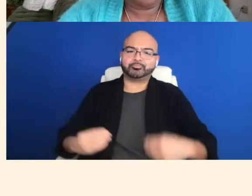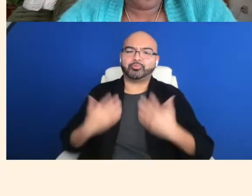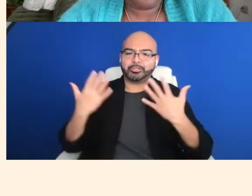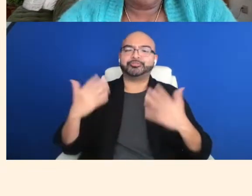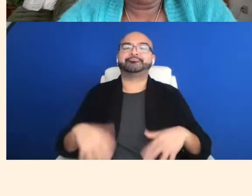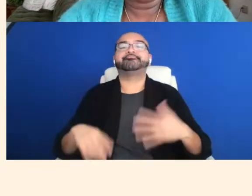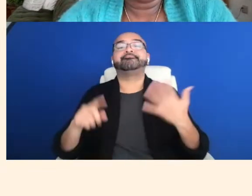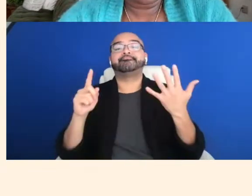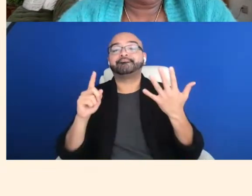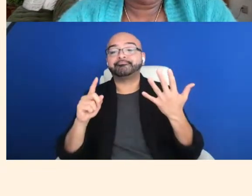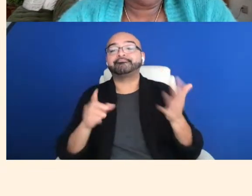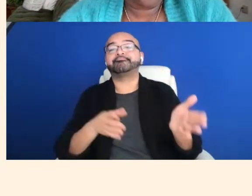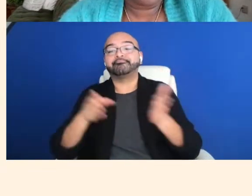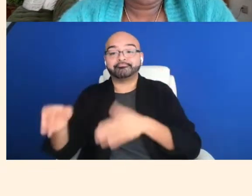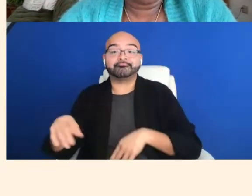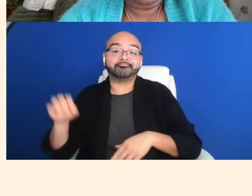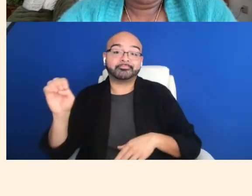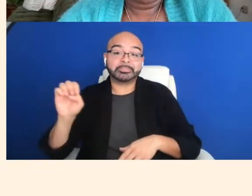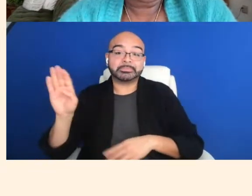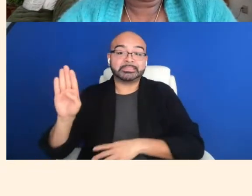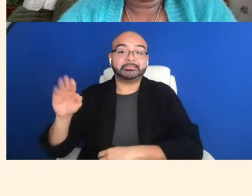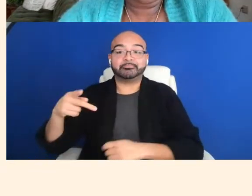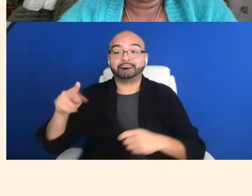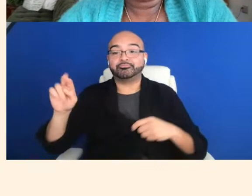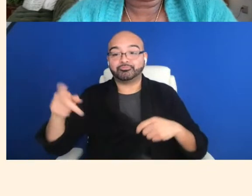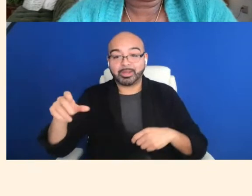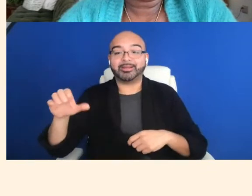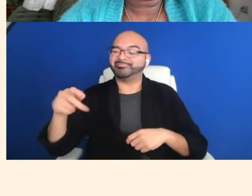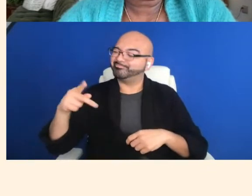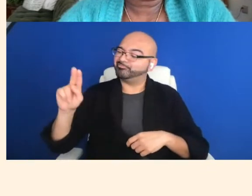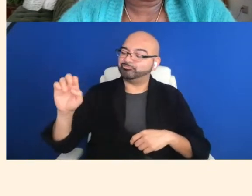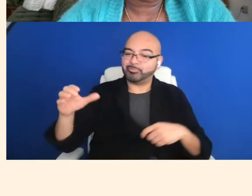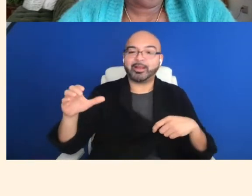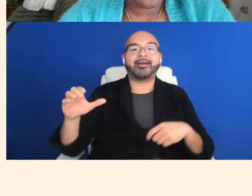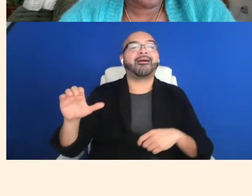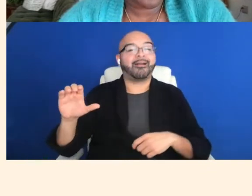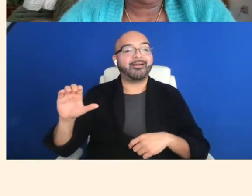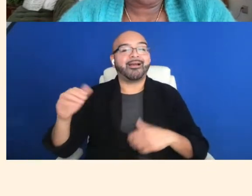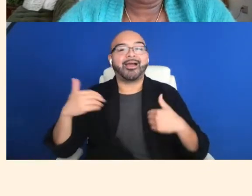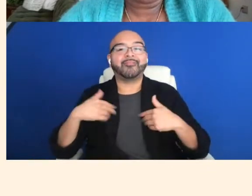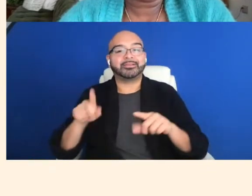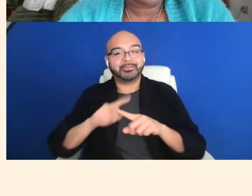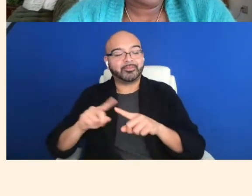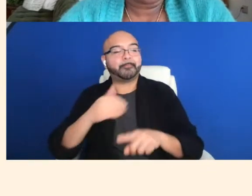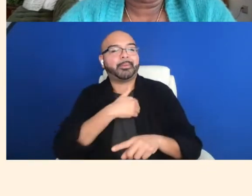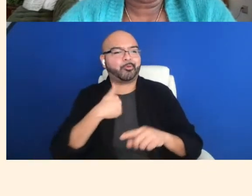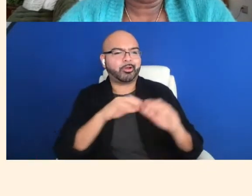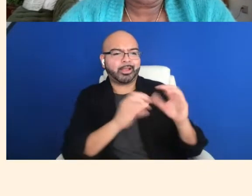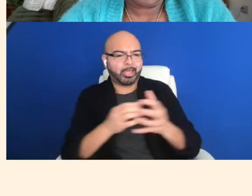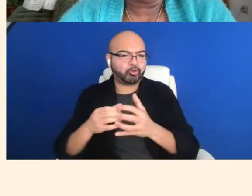like EBPREC, a multi-stakeholder cooperative that combines several different member categories to